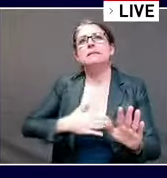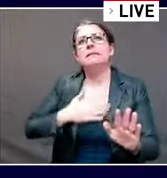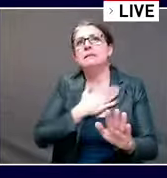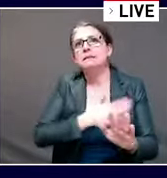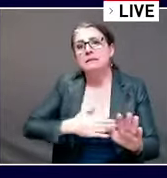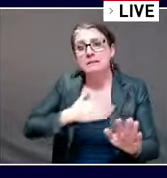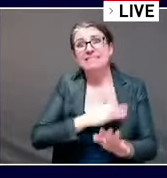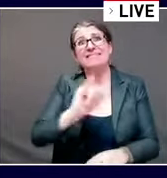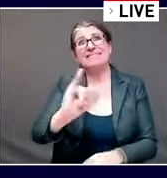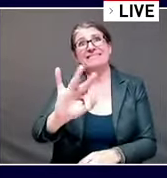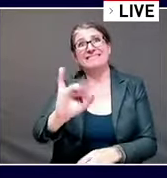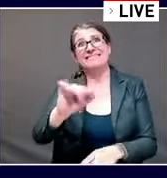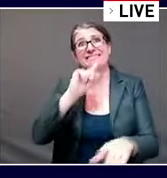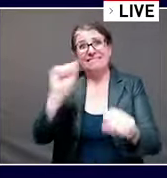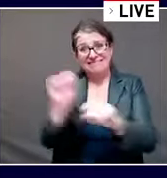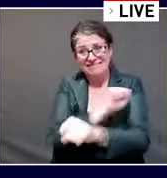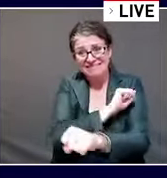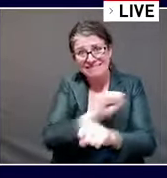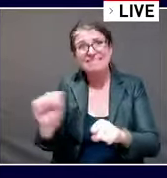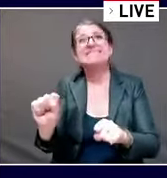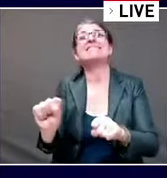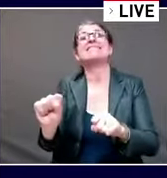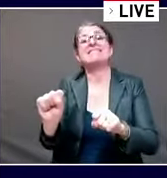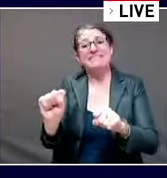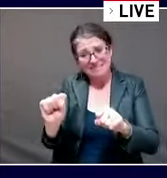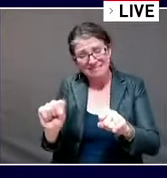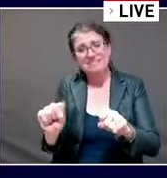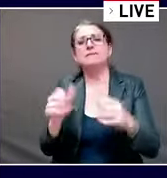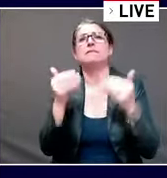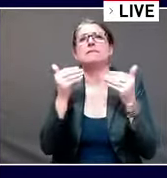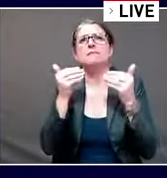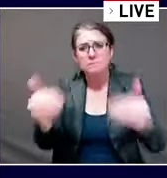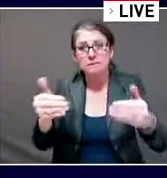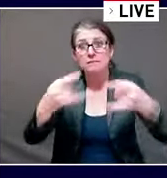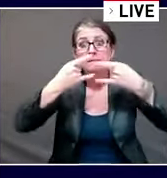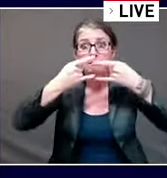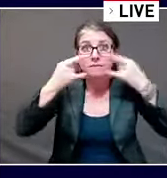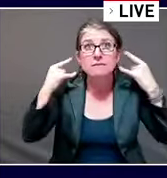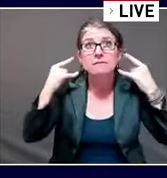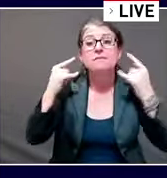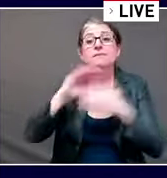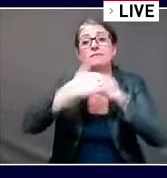Great, thank you. Mm-hmm. And I'm going to wrap things up for the afternoon with Patrick Whittle.